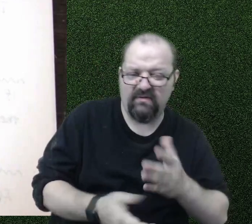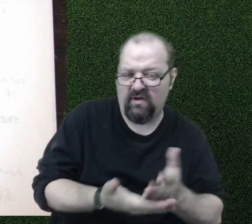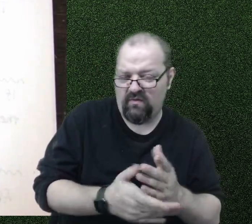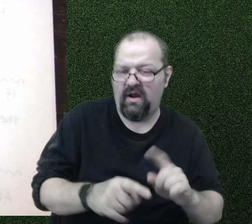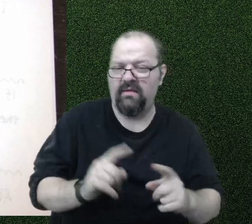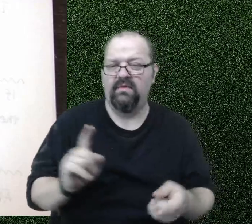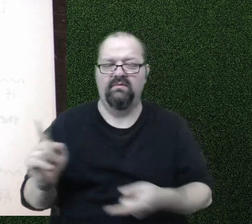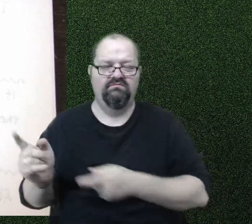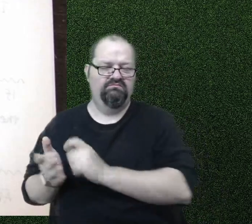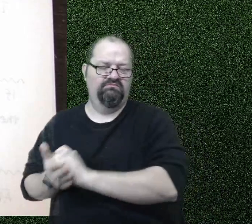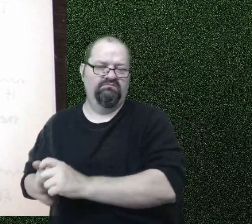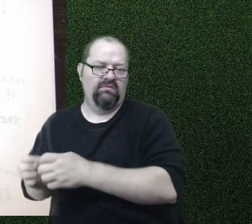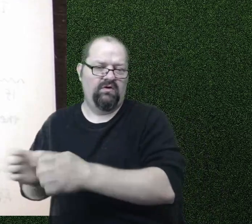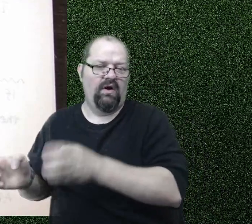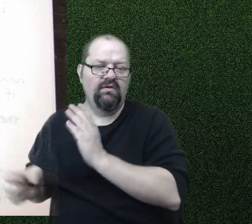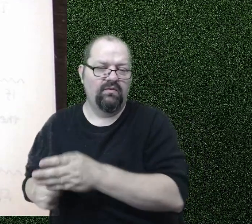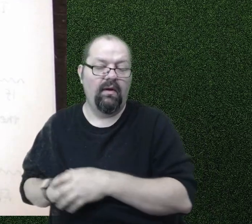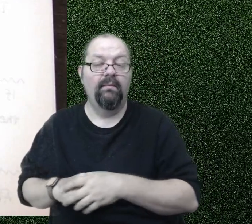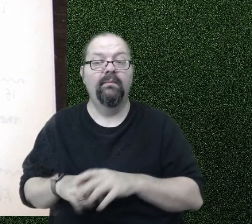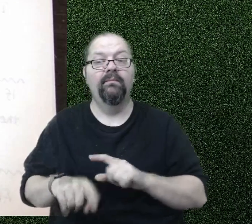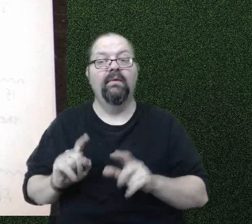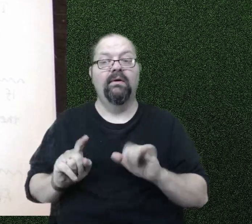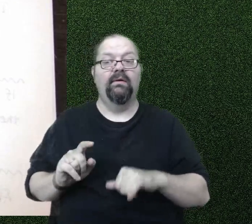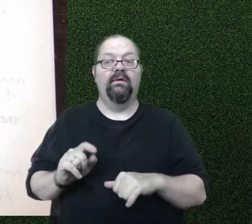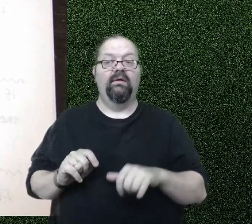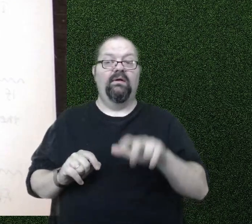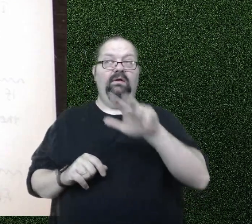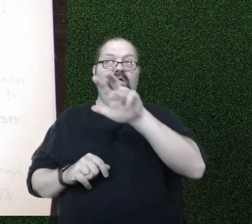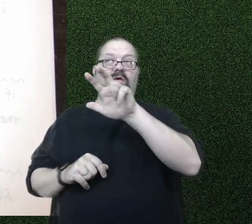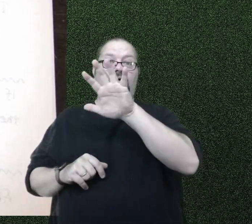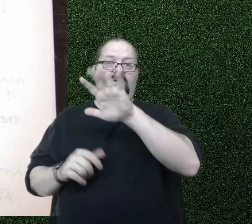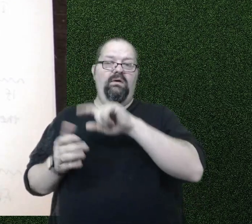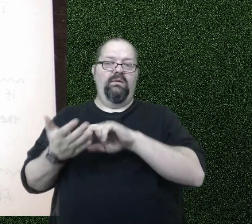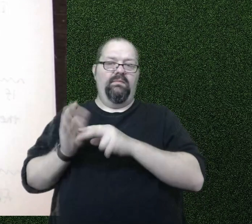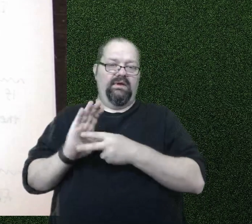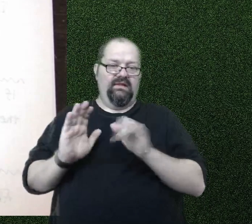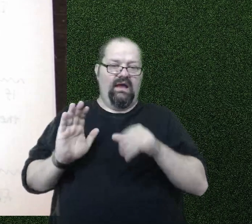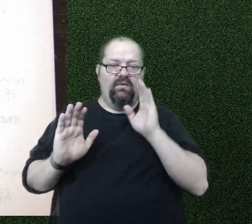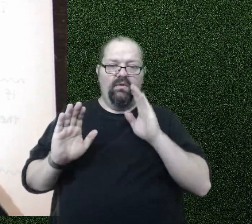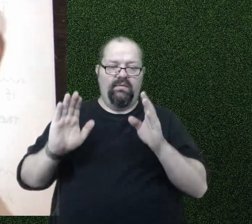Similarly, over here, that's 90 minus 35, so that means that has to be 35.